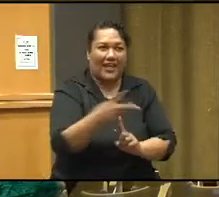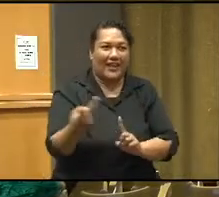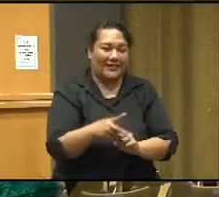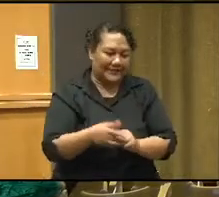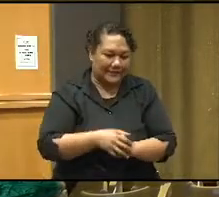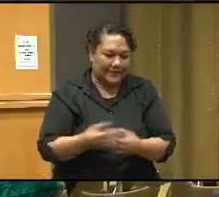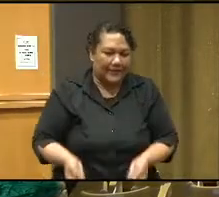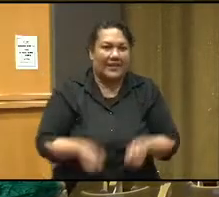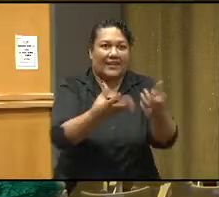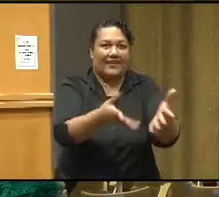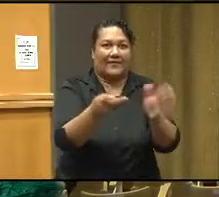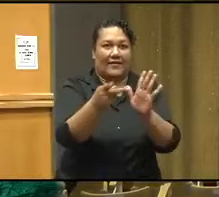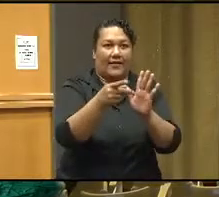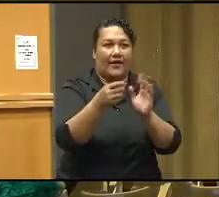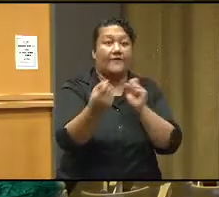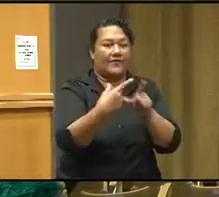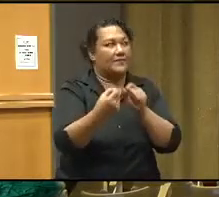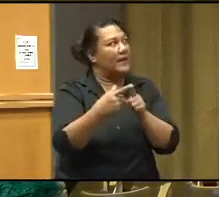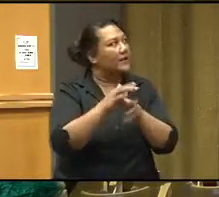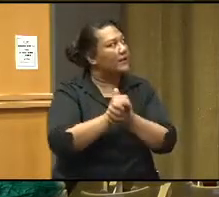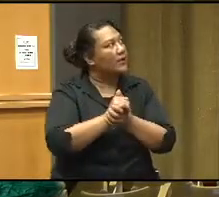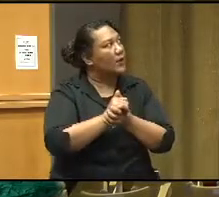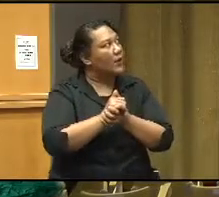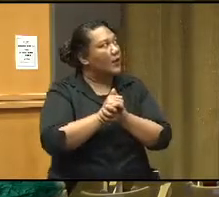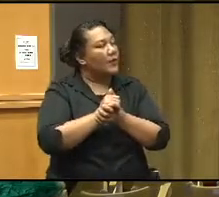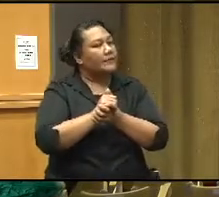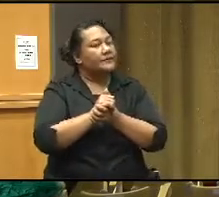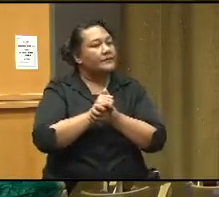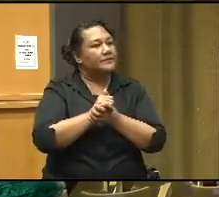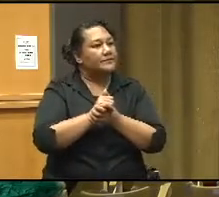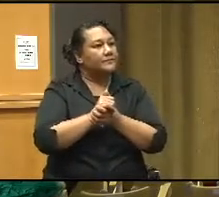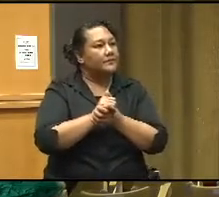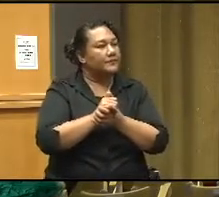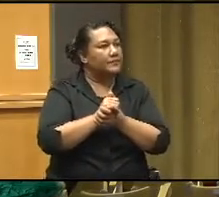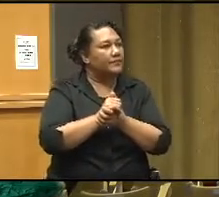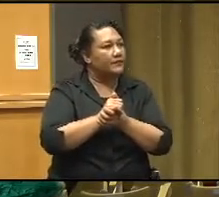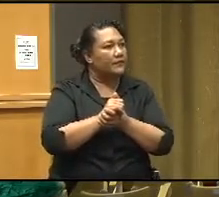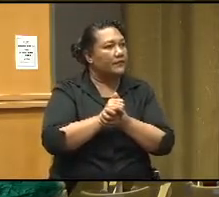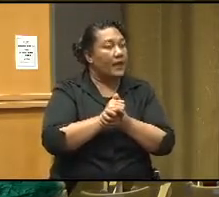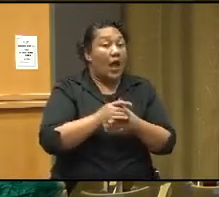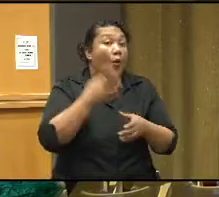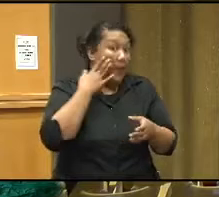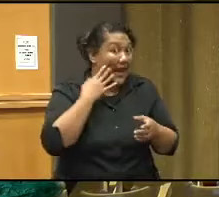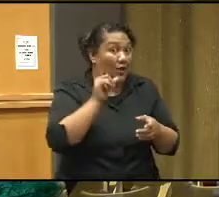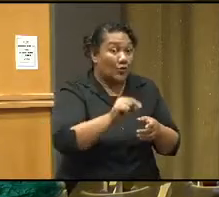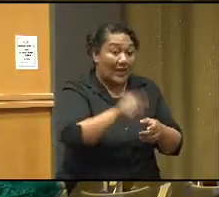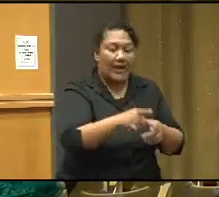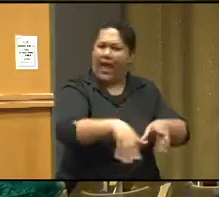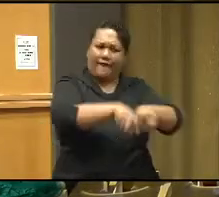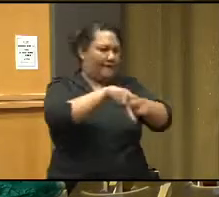mentoring. In fact, I've written 1 or 2 articles on peer mentoring and published them. And by doing that, I've learned a